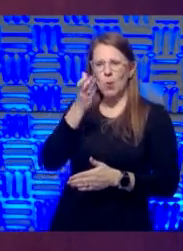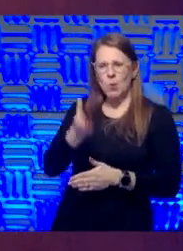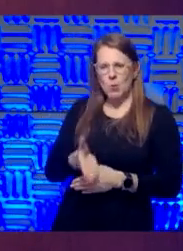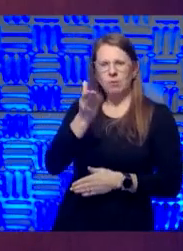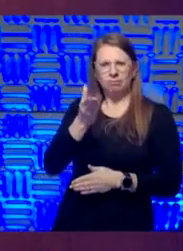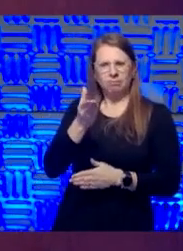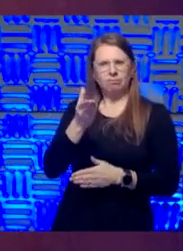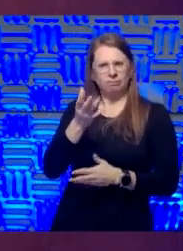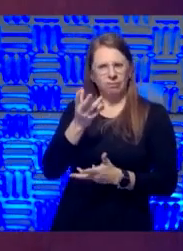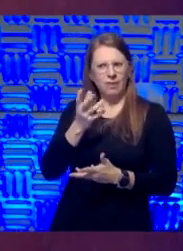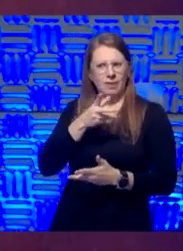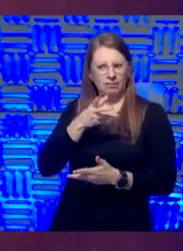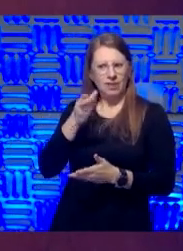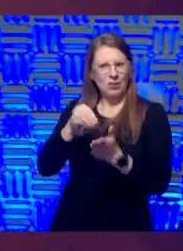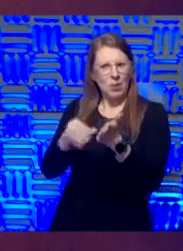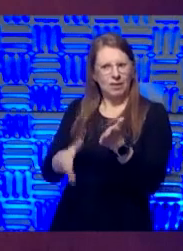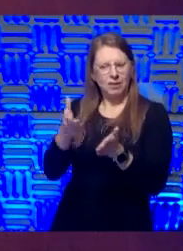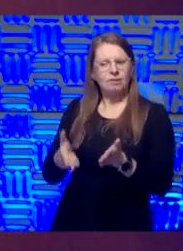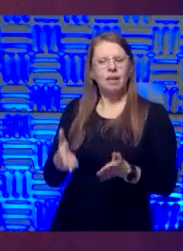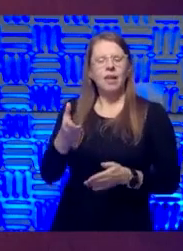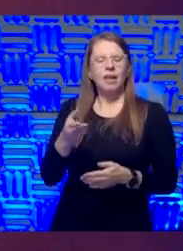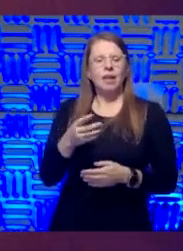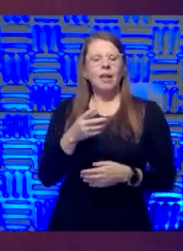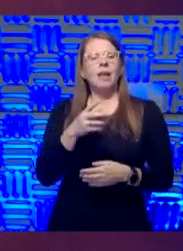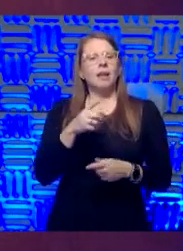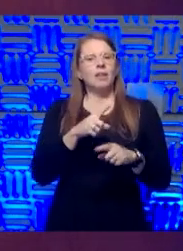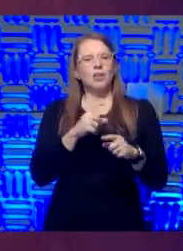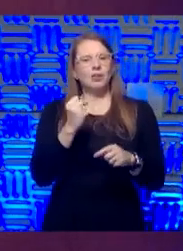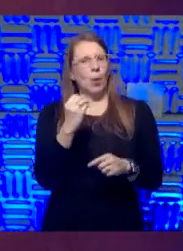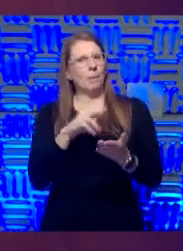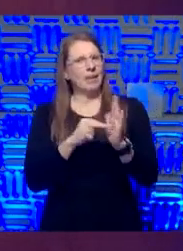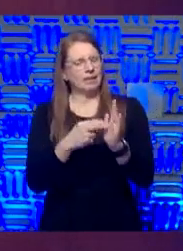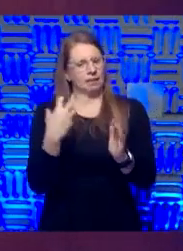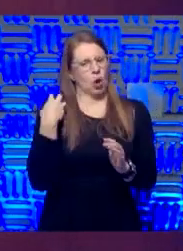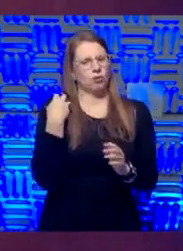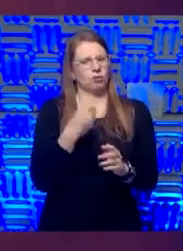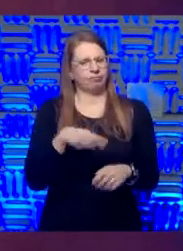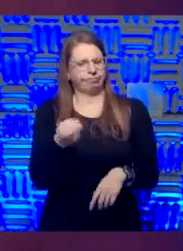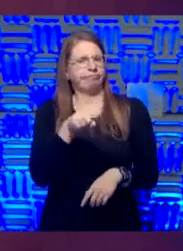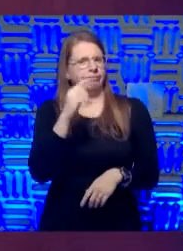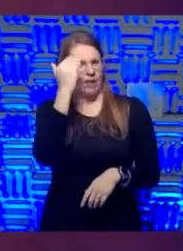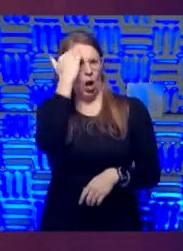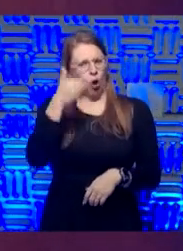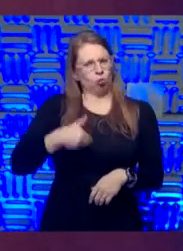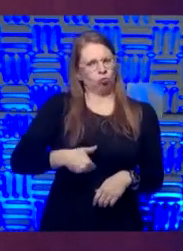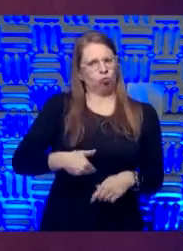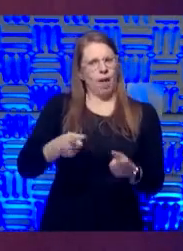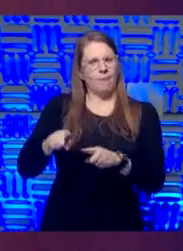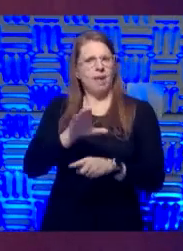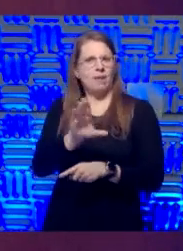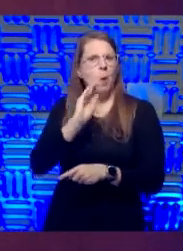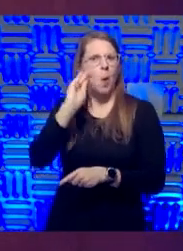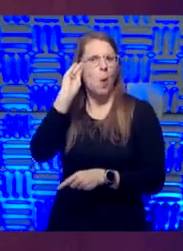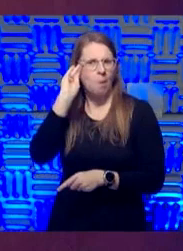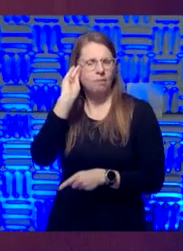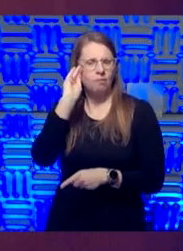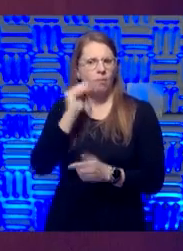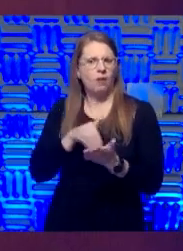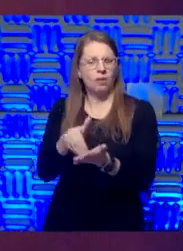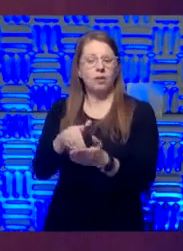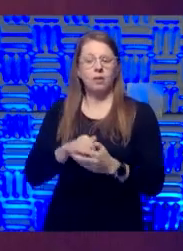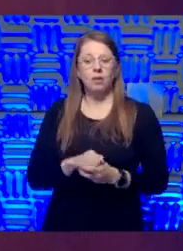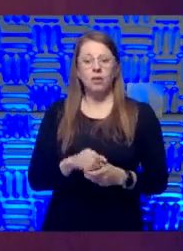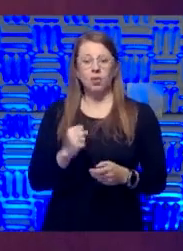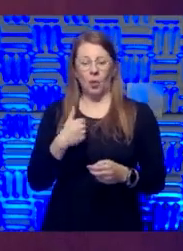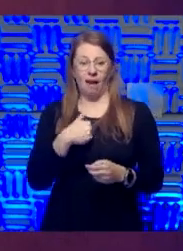would bet that they know what's going on in the home situation in many cases. And in that case, it would be one that I would encourage our athletic trainers